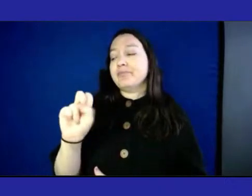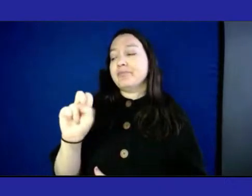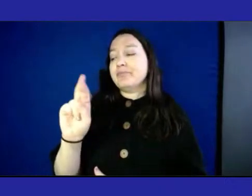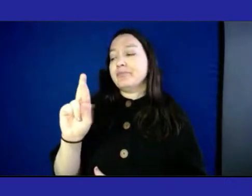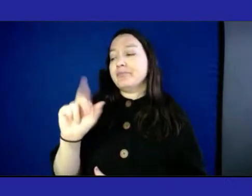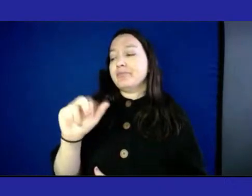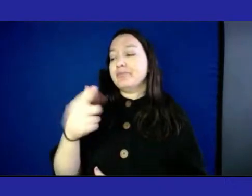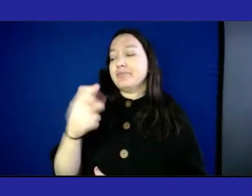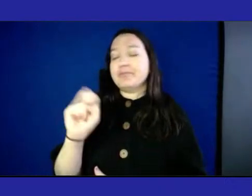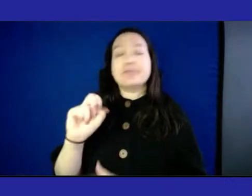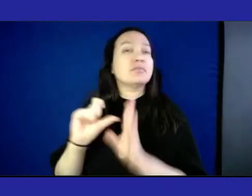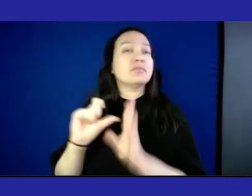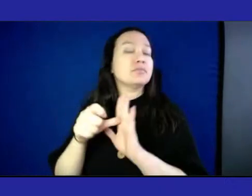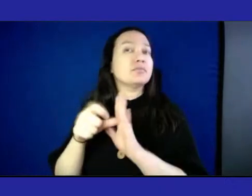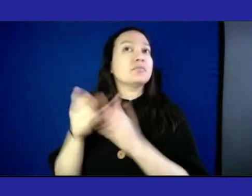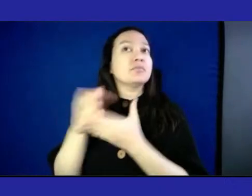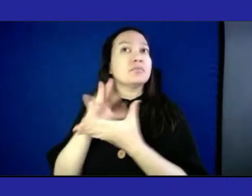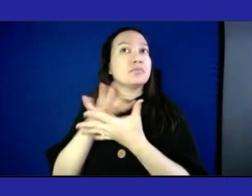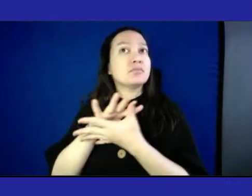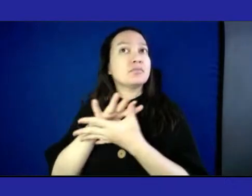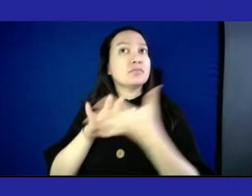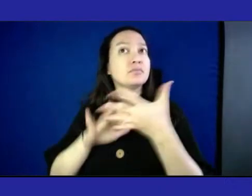things that are happening in